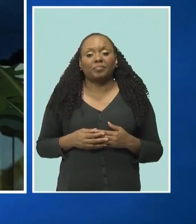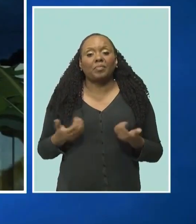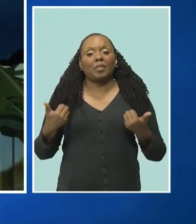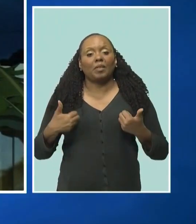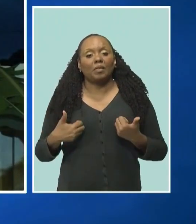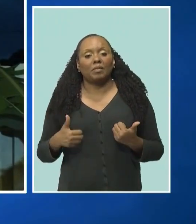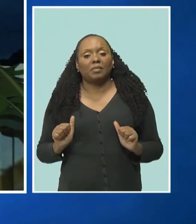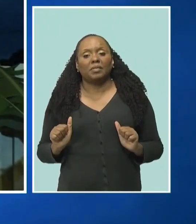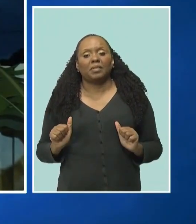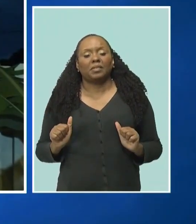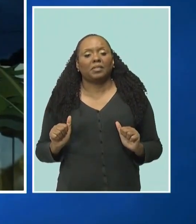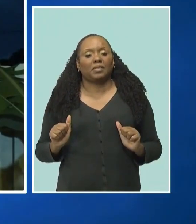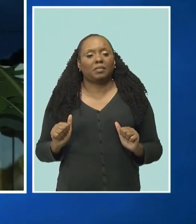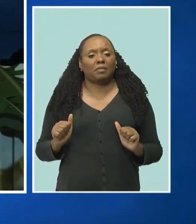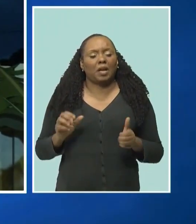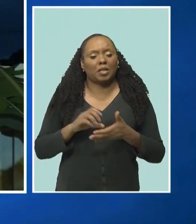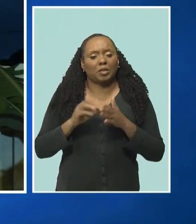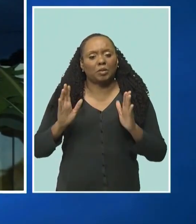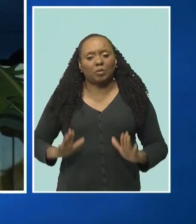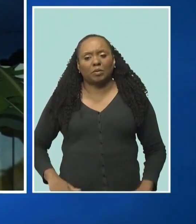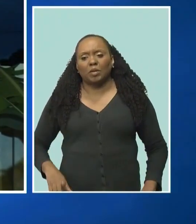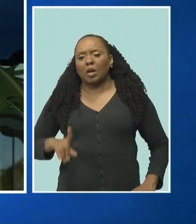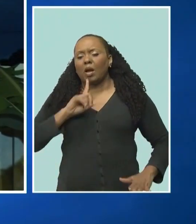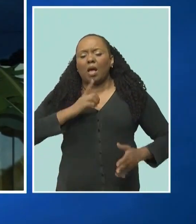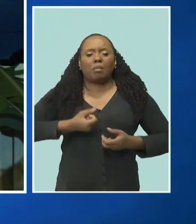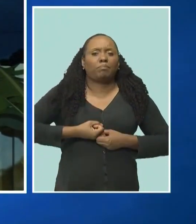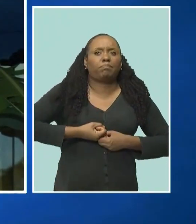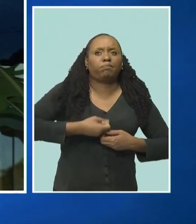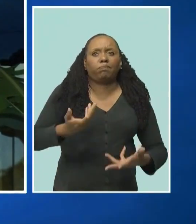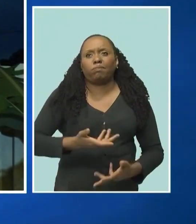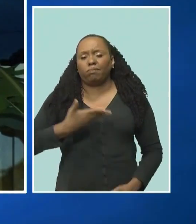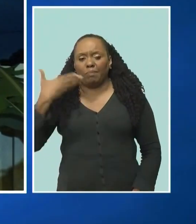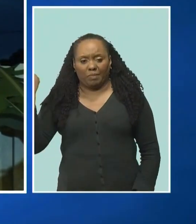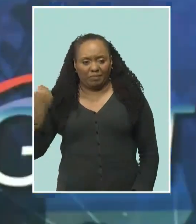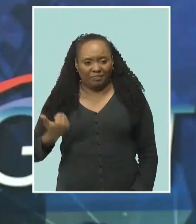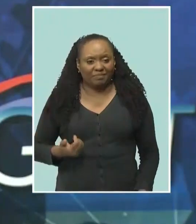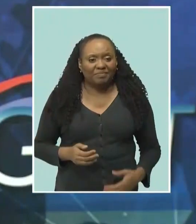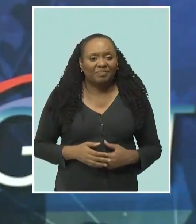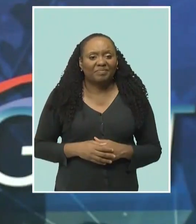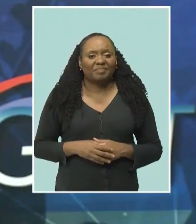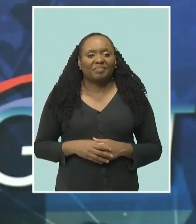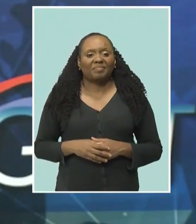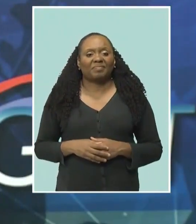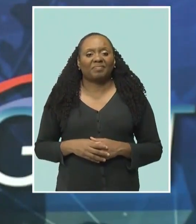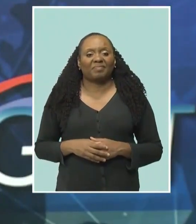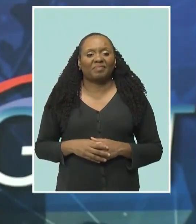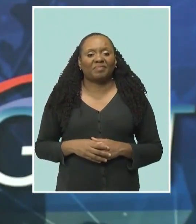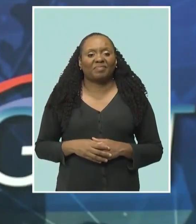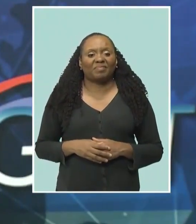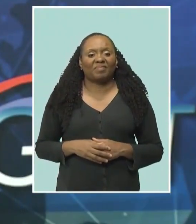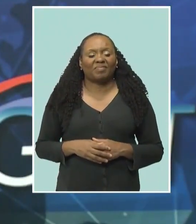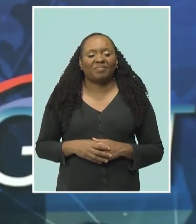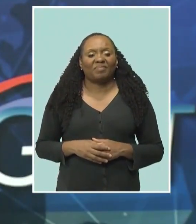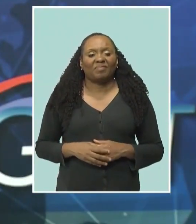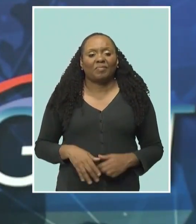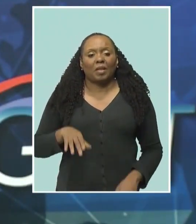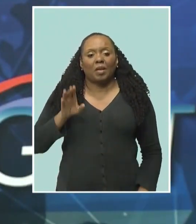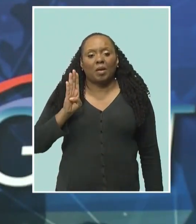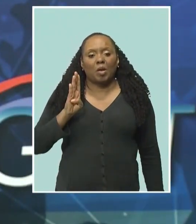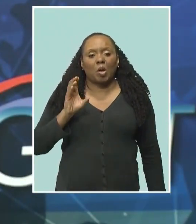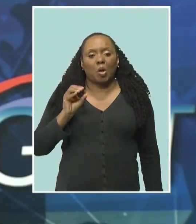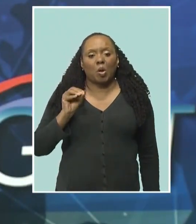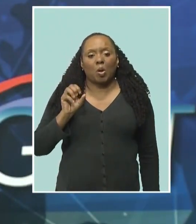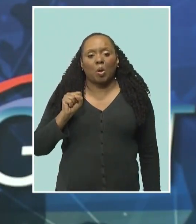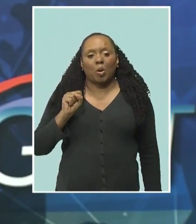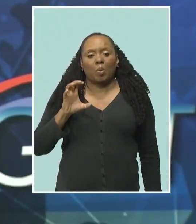students, in students of this country, in the children of this country. Hurley's Close Boscobel resident